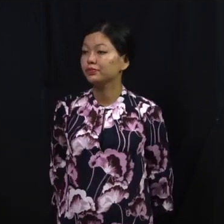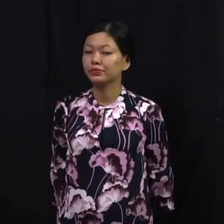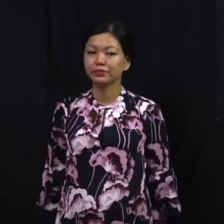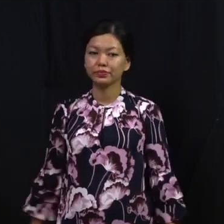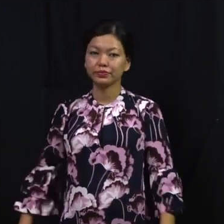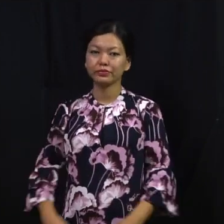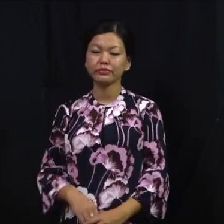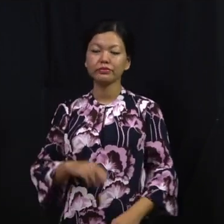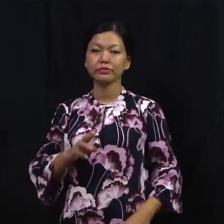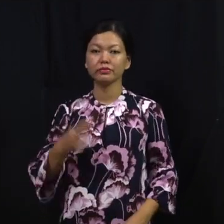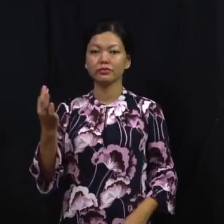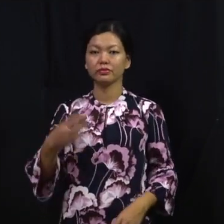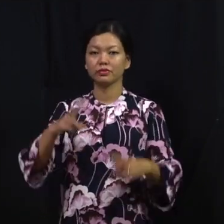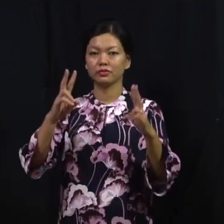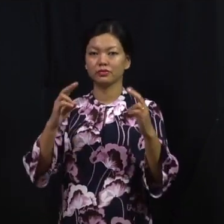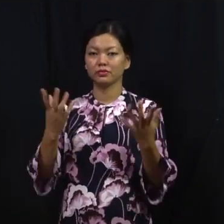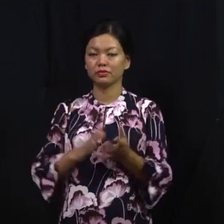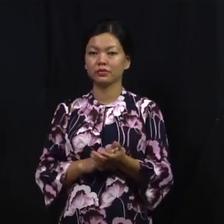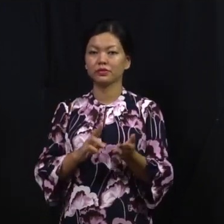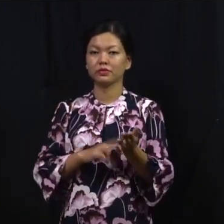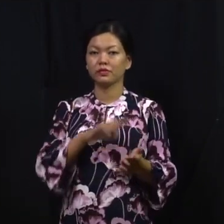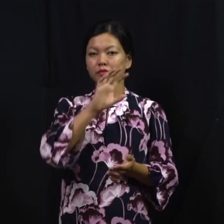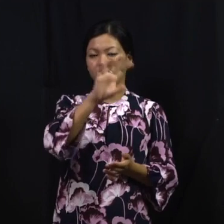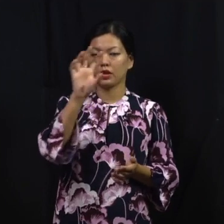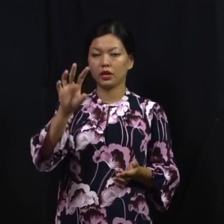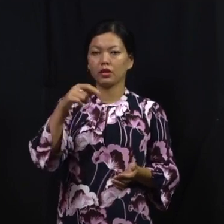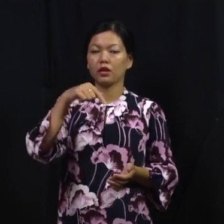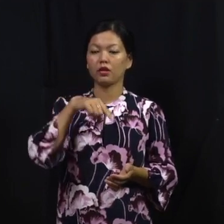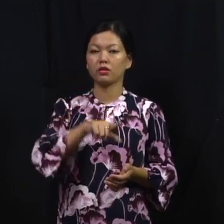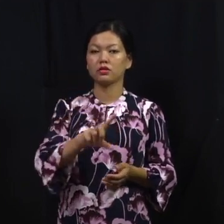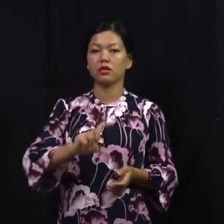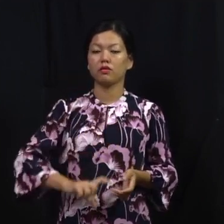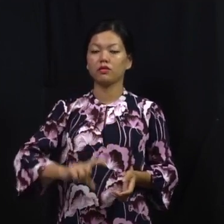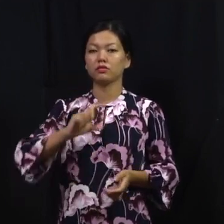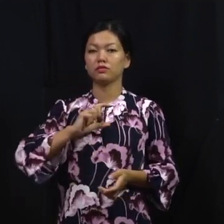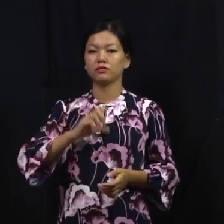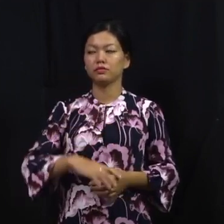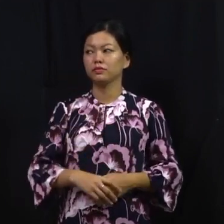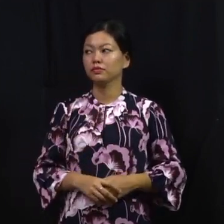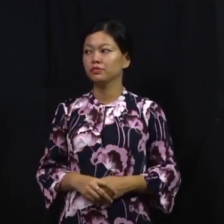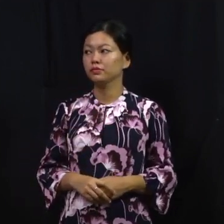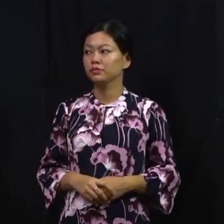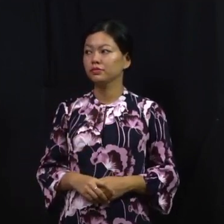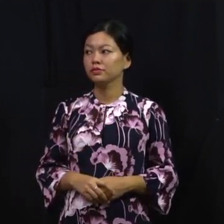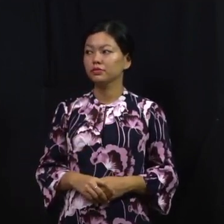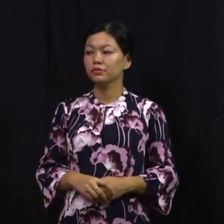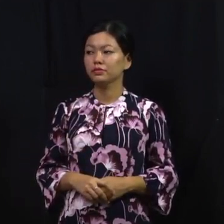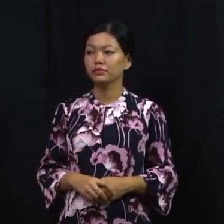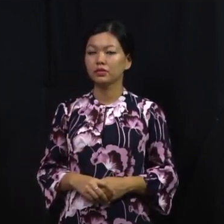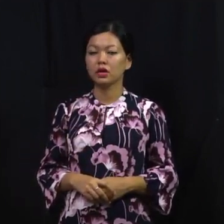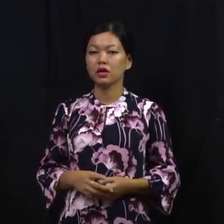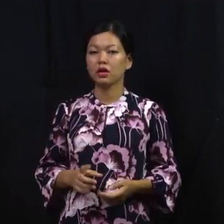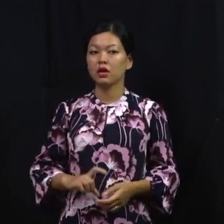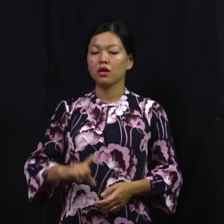Okay, our next topic is national self-determination. Okay, national self, this one here, to